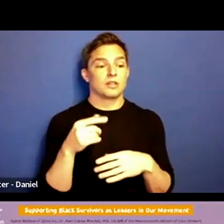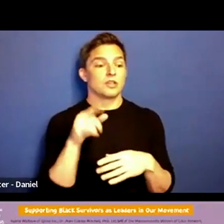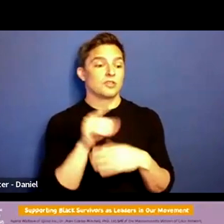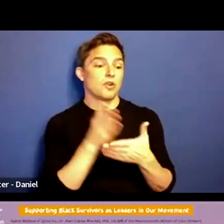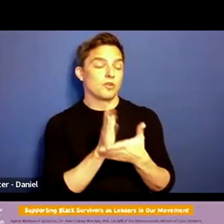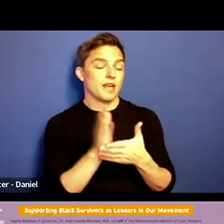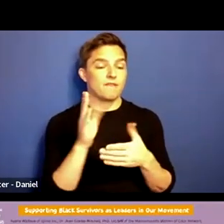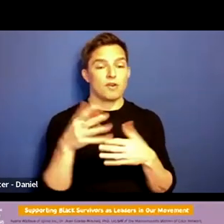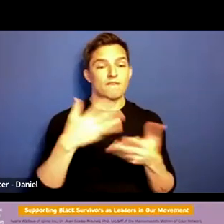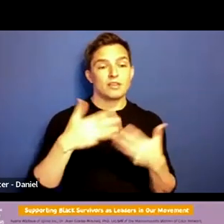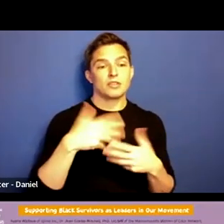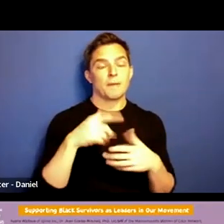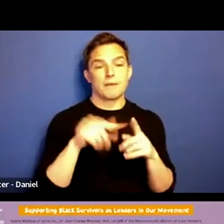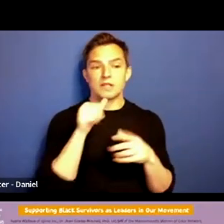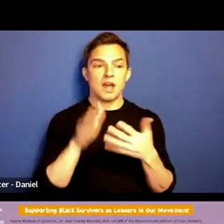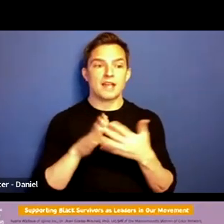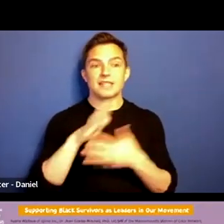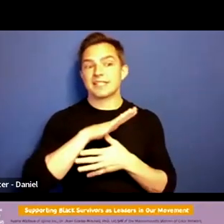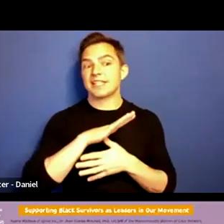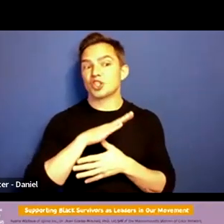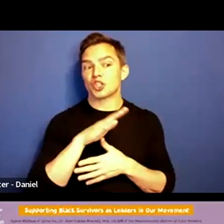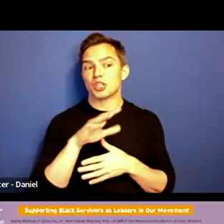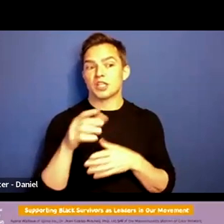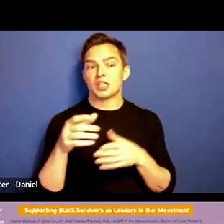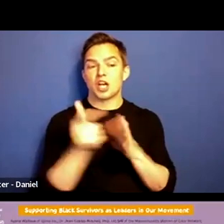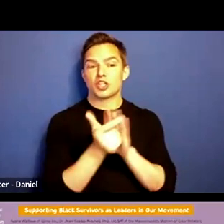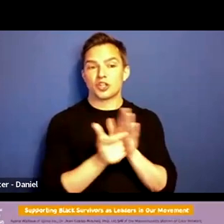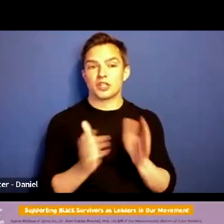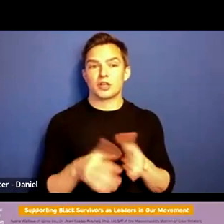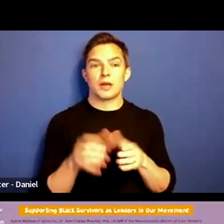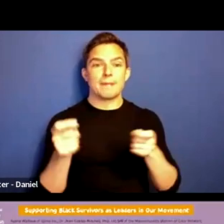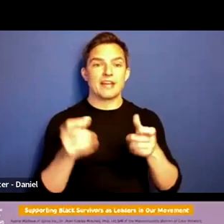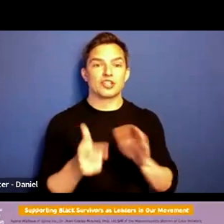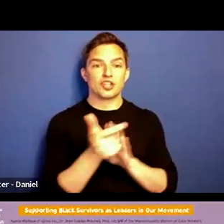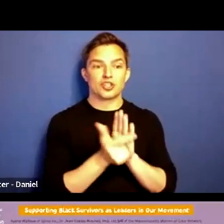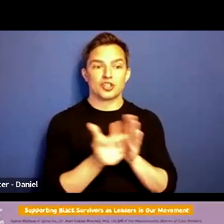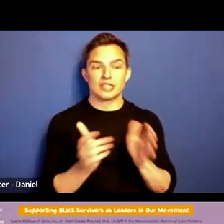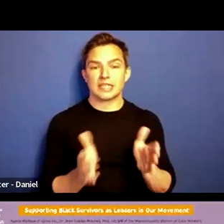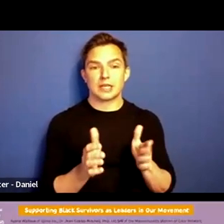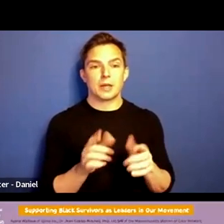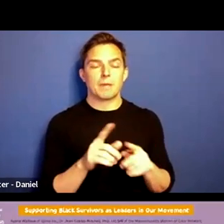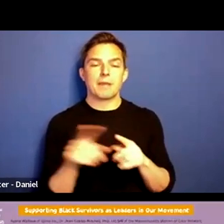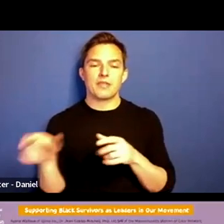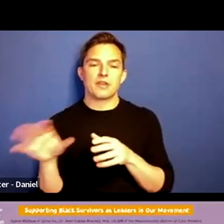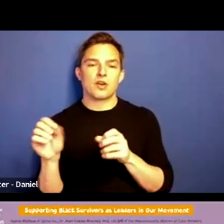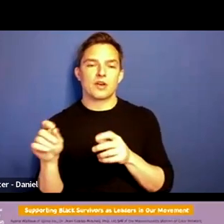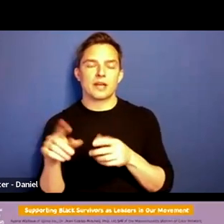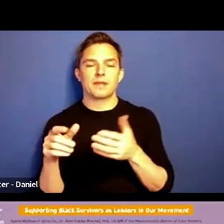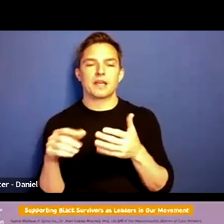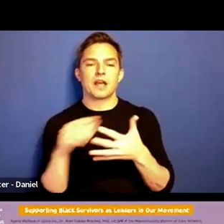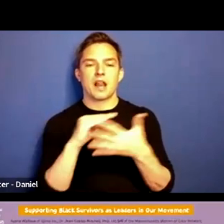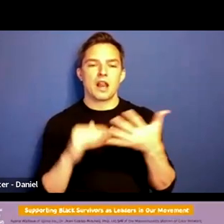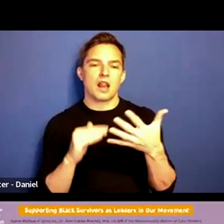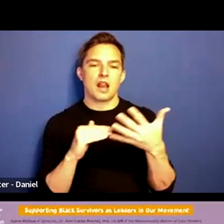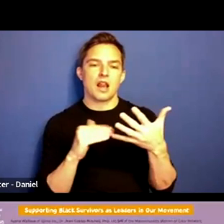that, but you're not okay to be the senior attorney, you're not okay to be the managing attorney or the ED, but you're okay just to be the lower rings of